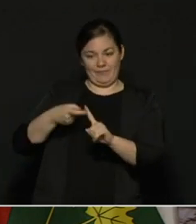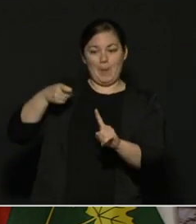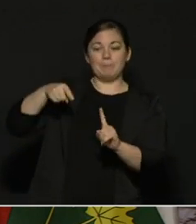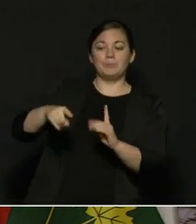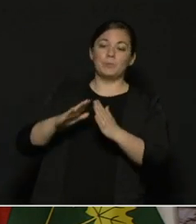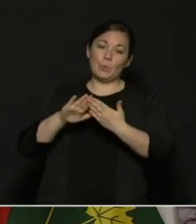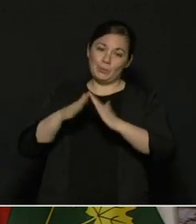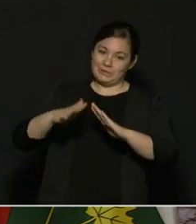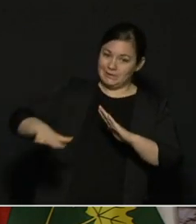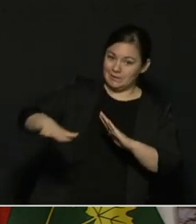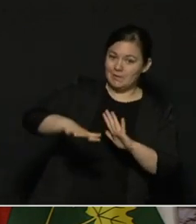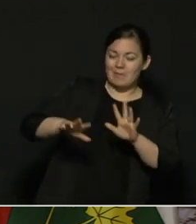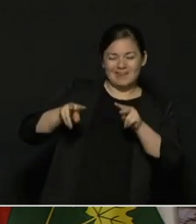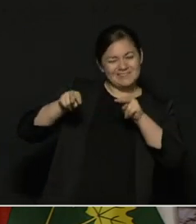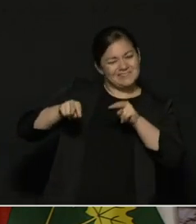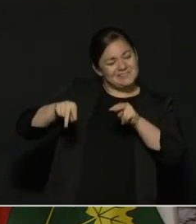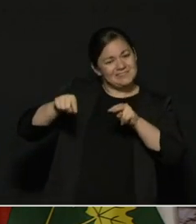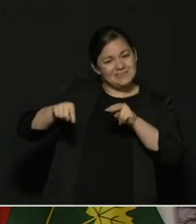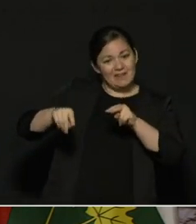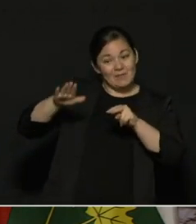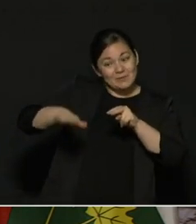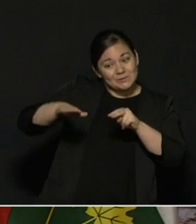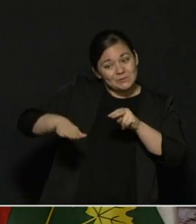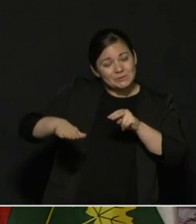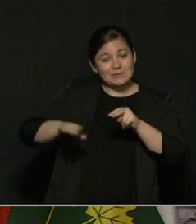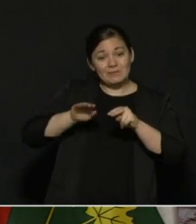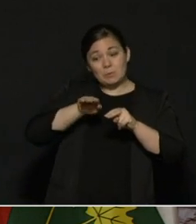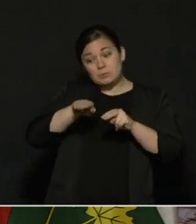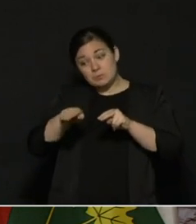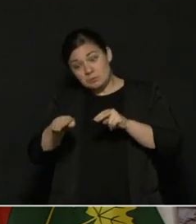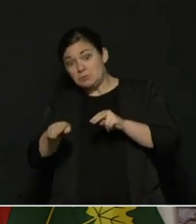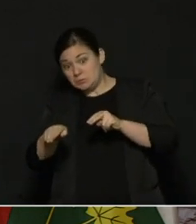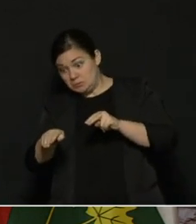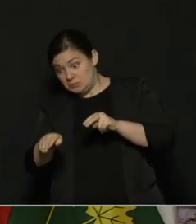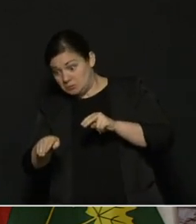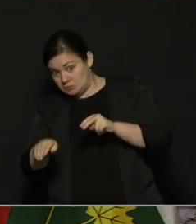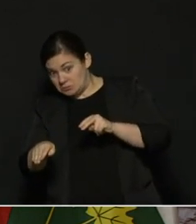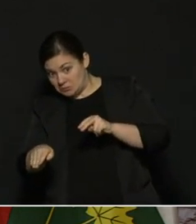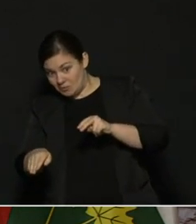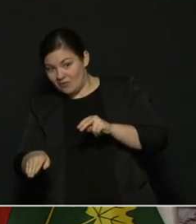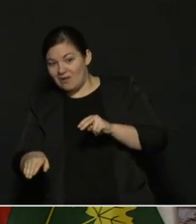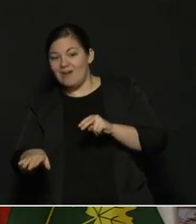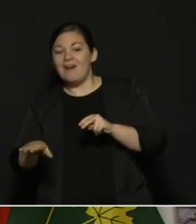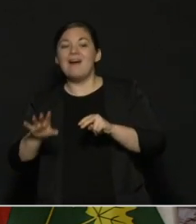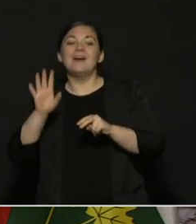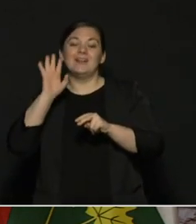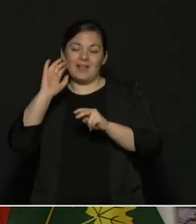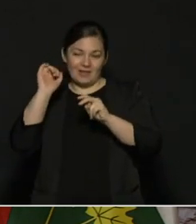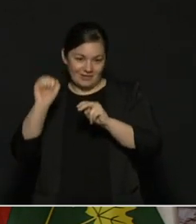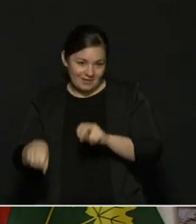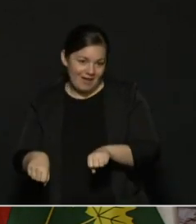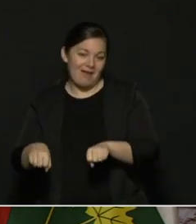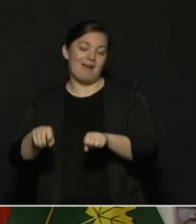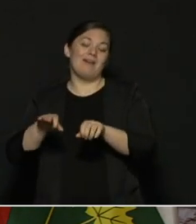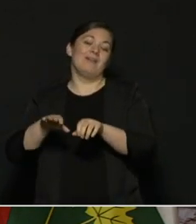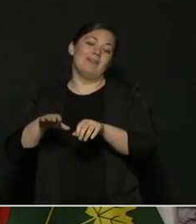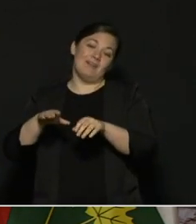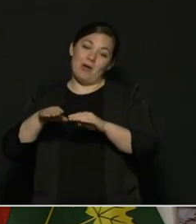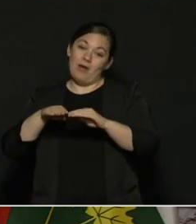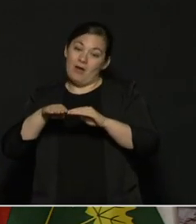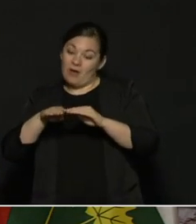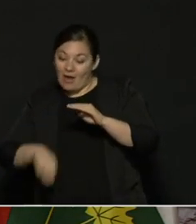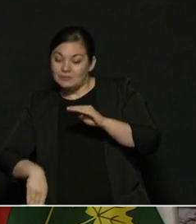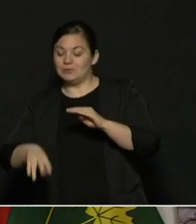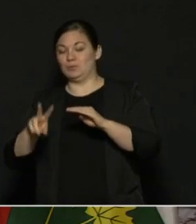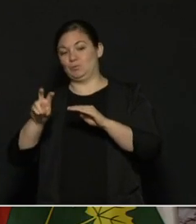moving down to actually where we can make some serious considerations. As I said before, that was well below 200 when we started to see the loss